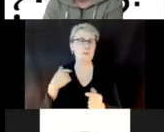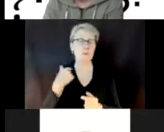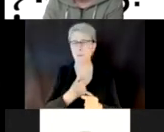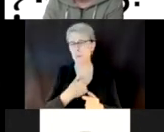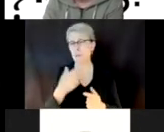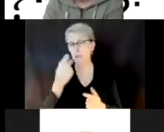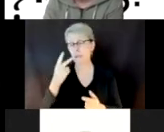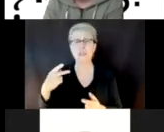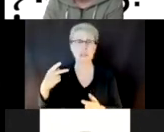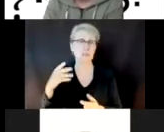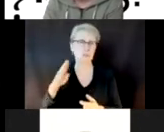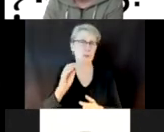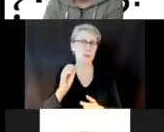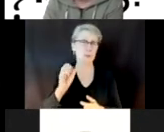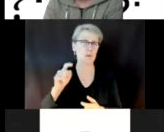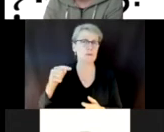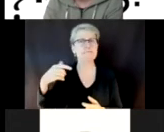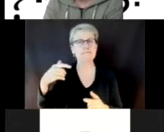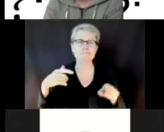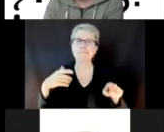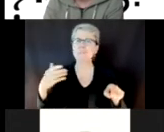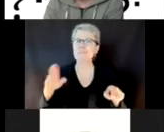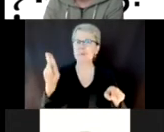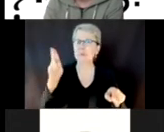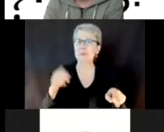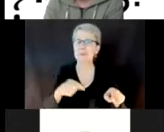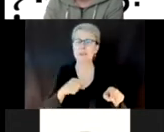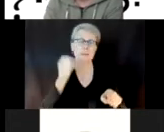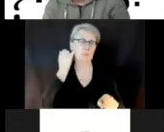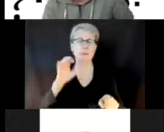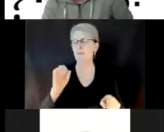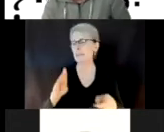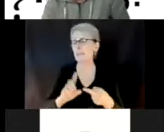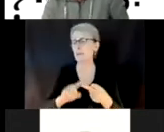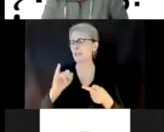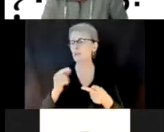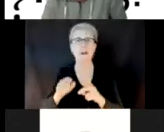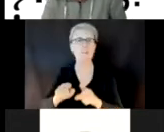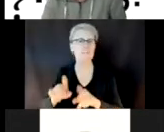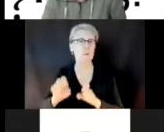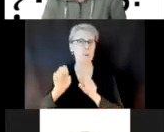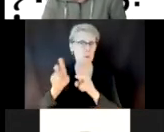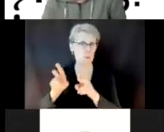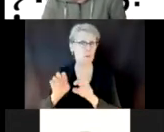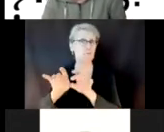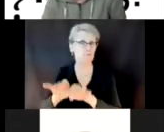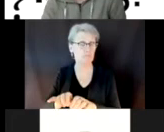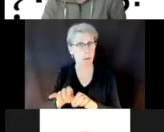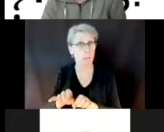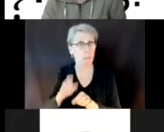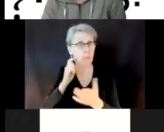for using boosts is if one of your posts on Facebook or Instagram, because they're connected, is doing really